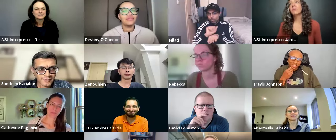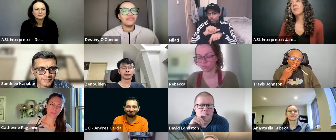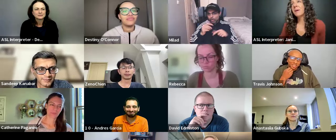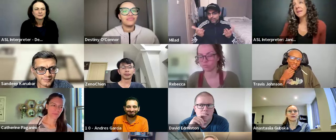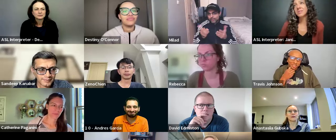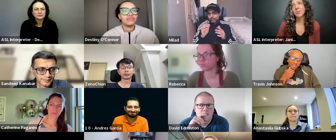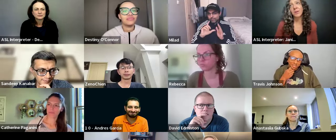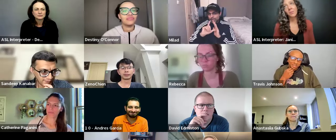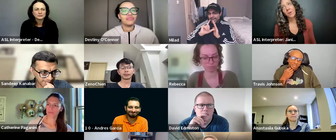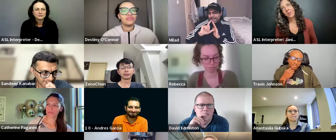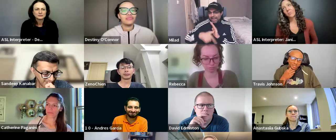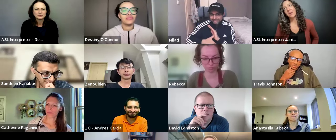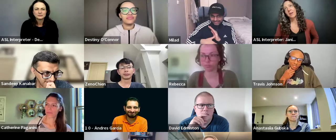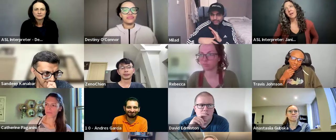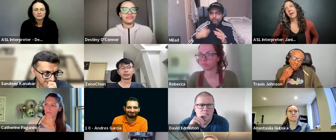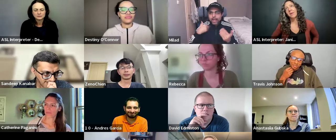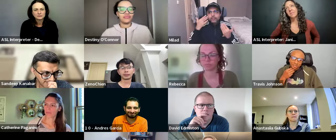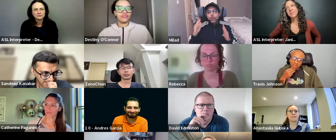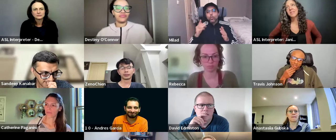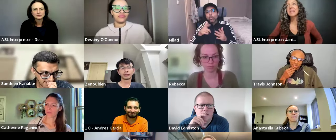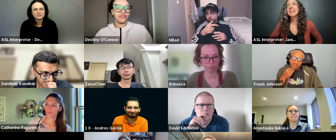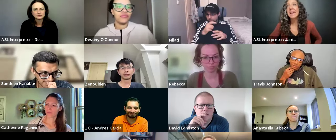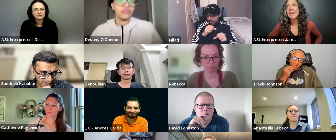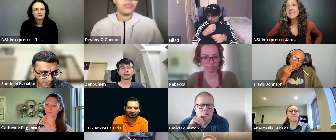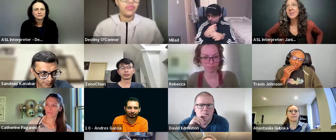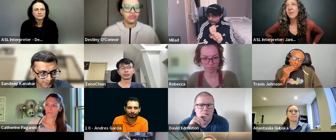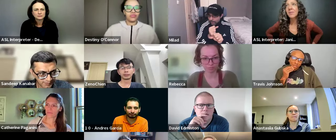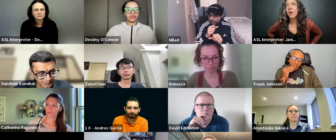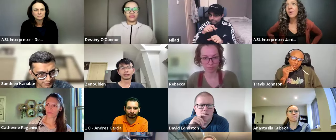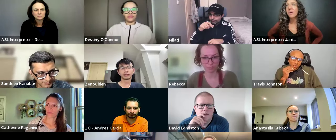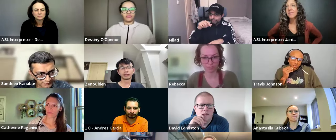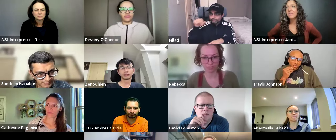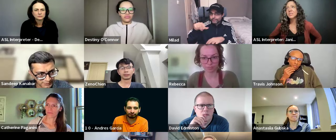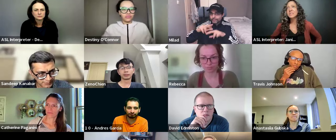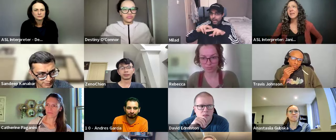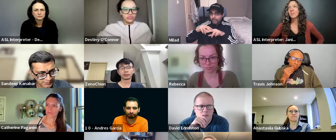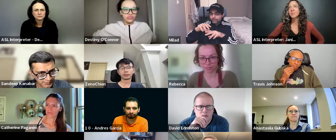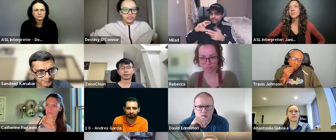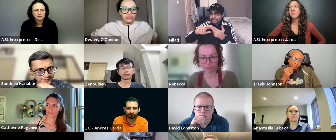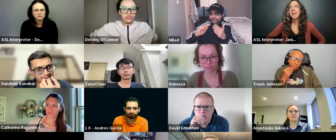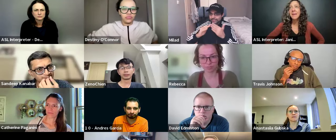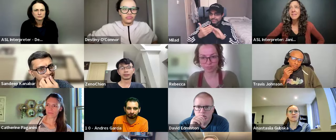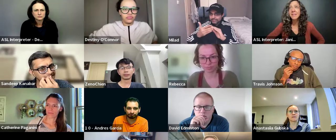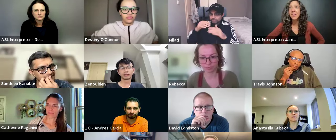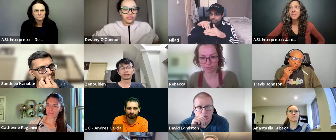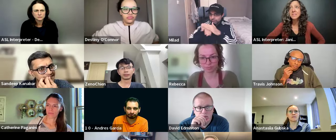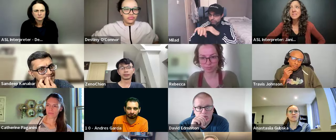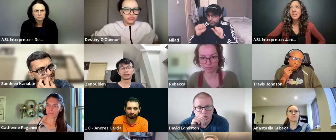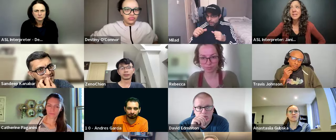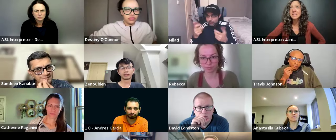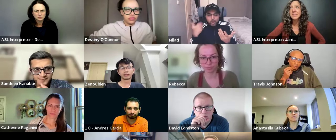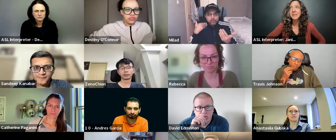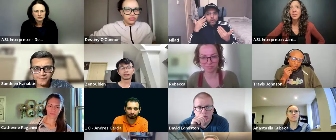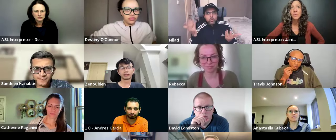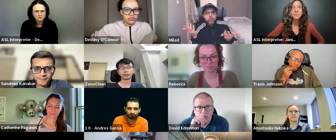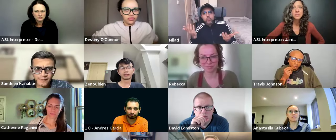Yeah, so Rebecca's joined the work group here. She's a little bit late, so I don't know if she's able to make the conference in